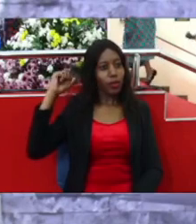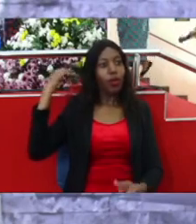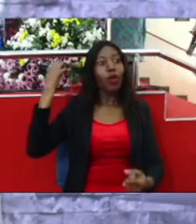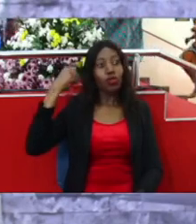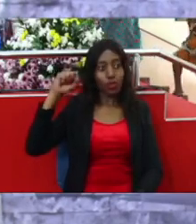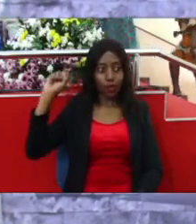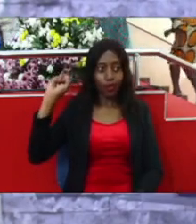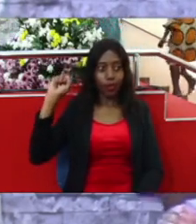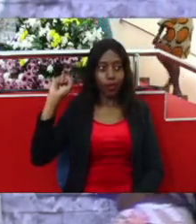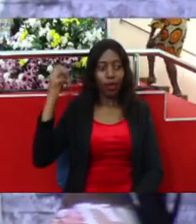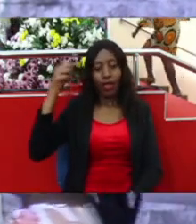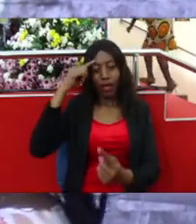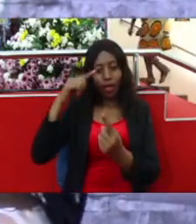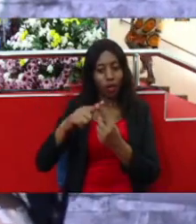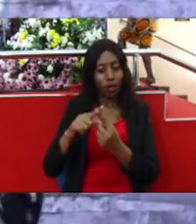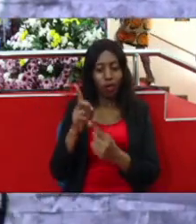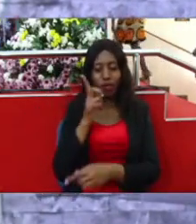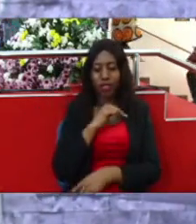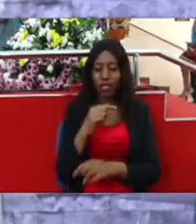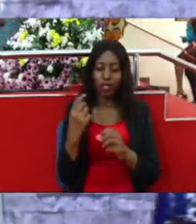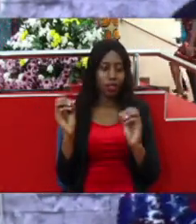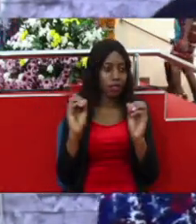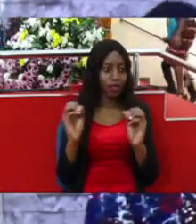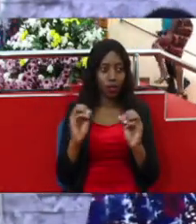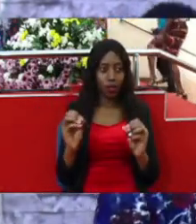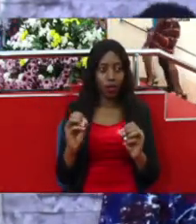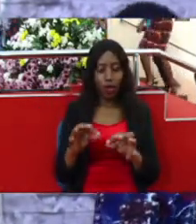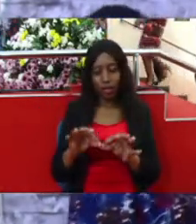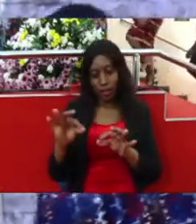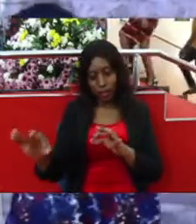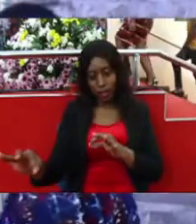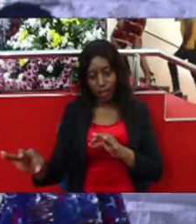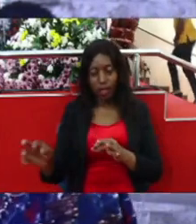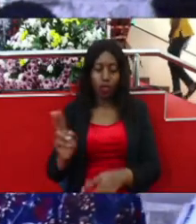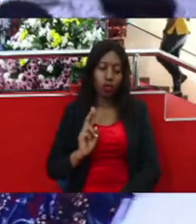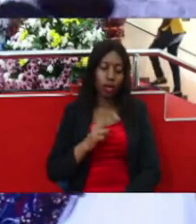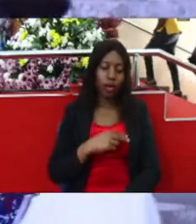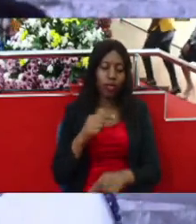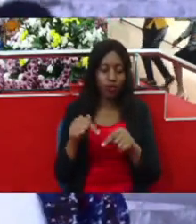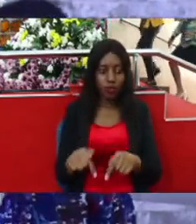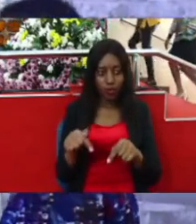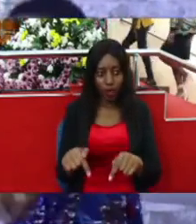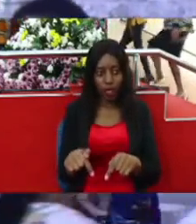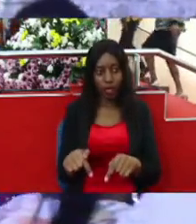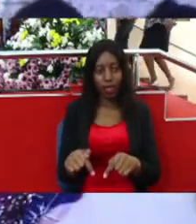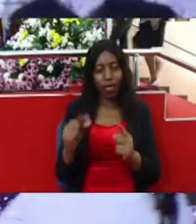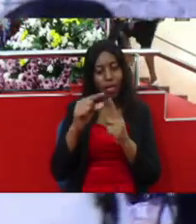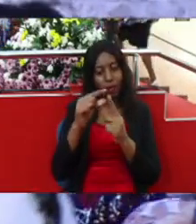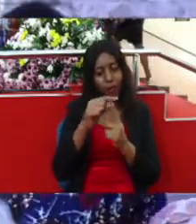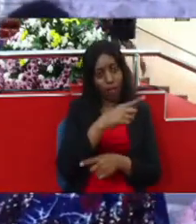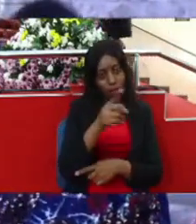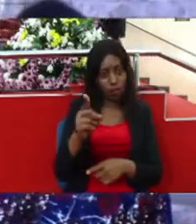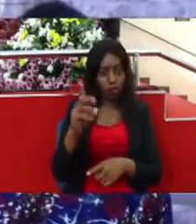over. Haijakamilika. And that has been extended to us today. Na tumepewa mwaliko huu hata sisi siku ya leo. The word that we have received,